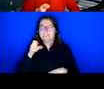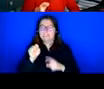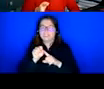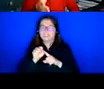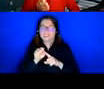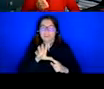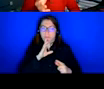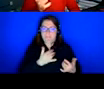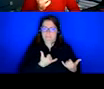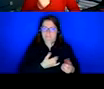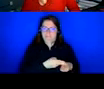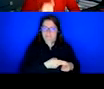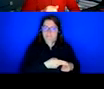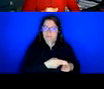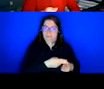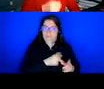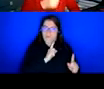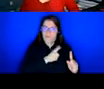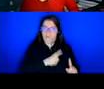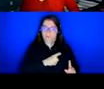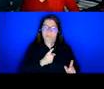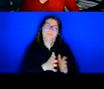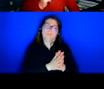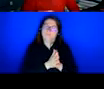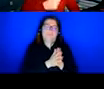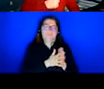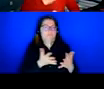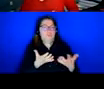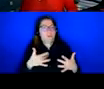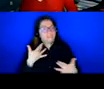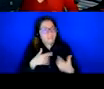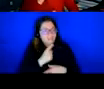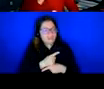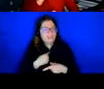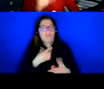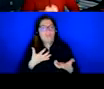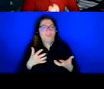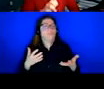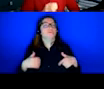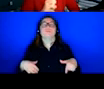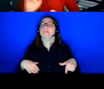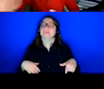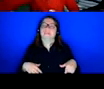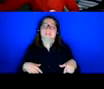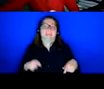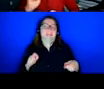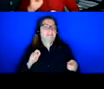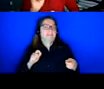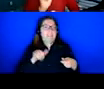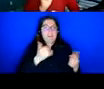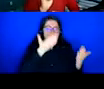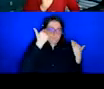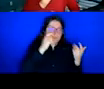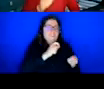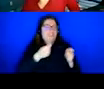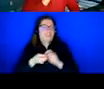short-term goals as well, because we want to get excited. We want to change the ball. You want to change that overwhelmness to an excitement feeling